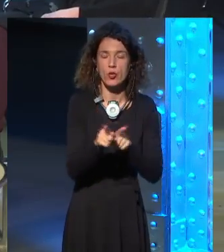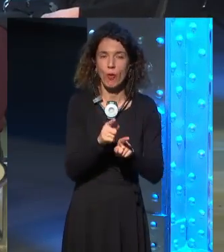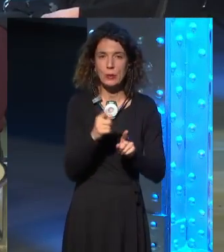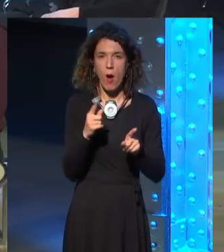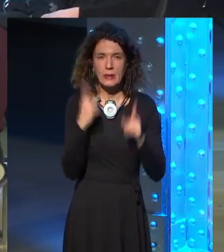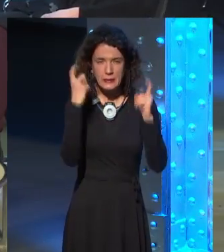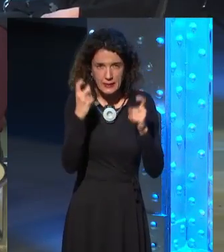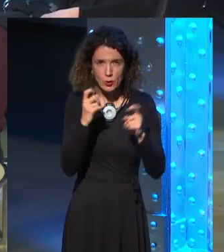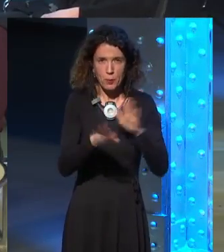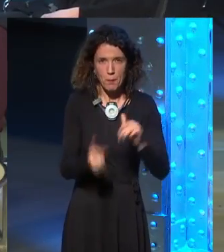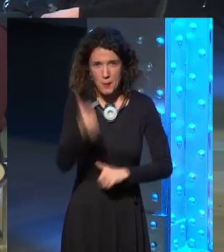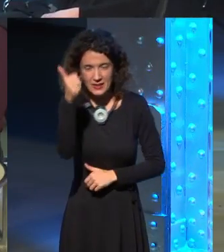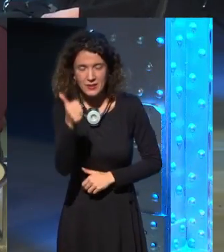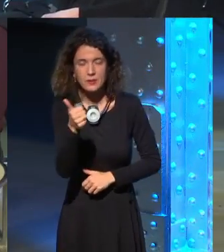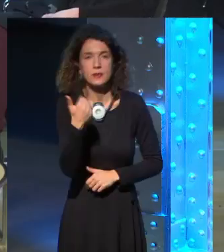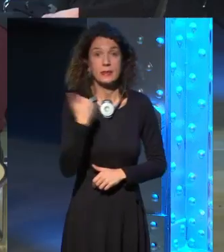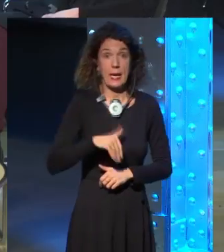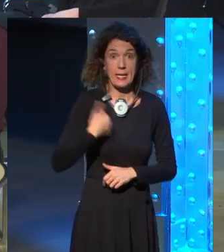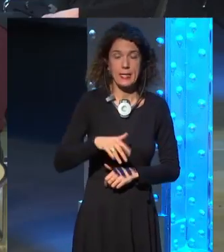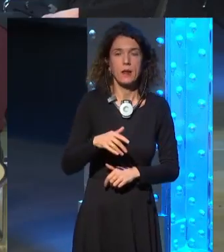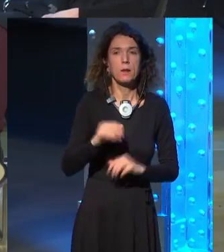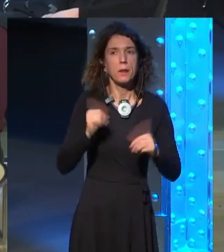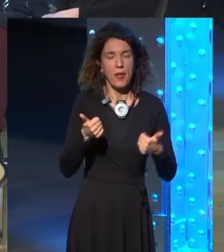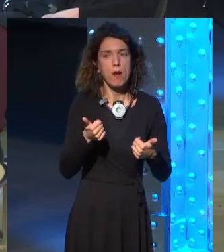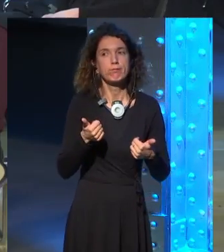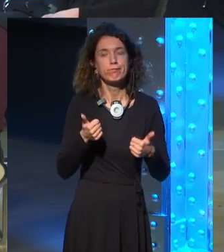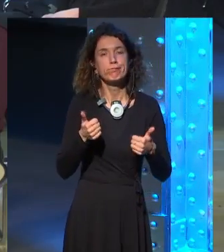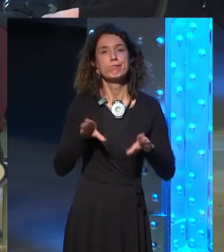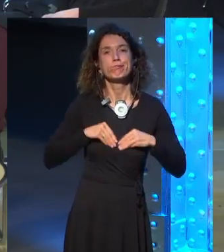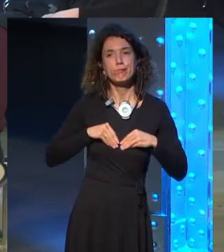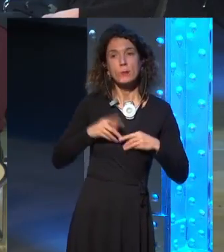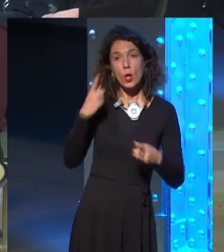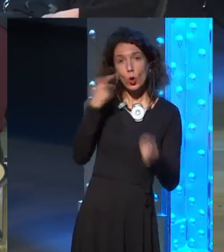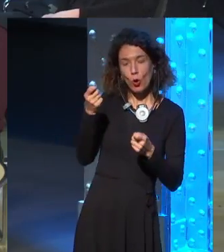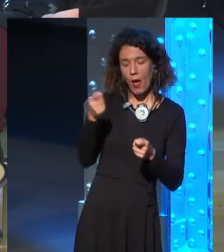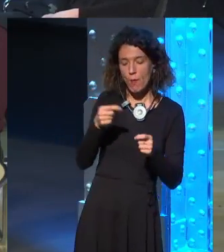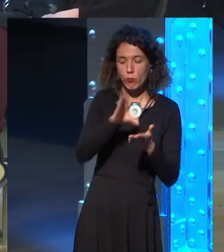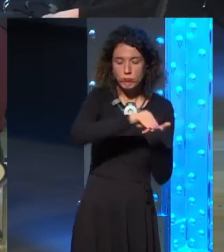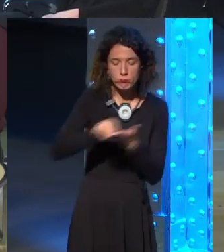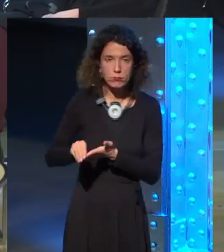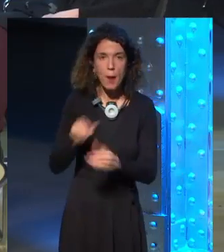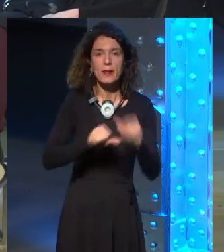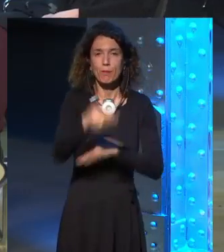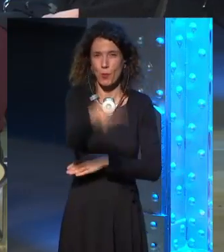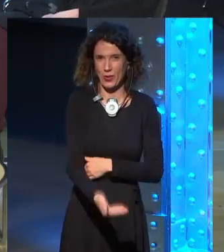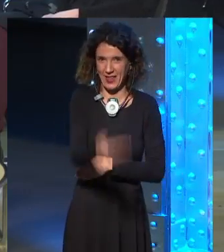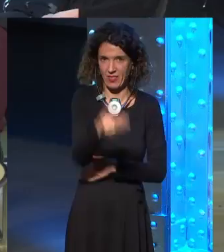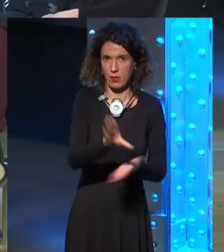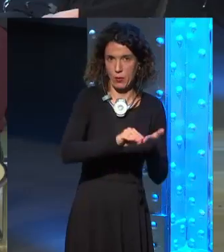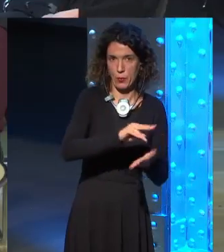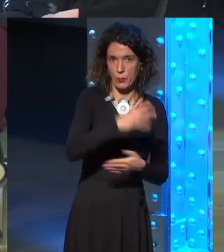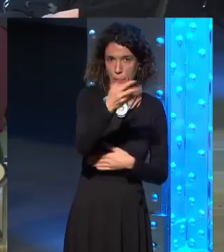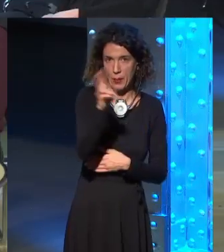So once we recognize that what we measure matters, we should measure what matters. And what matters to people is quality of